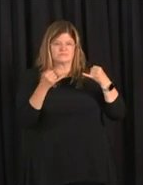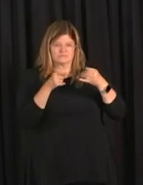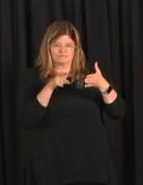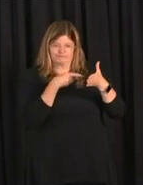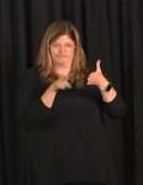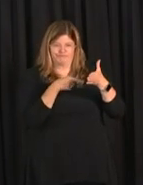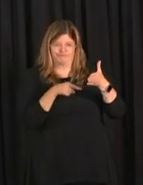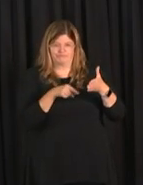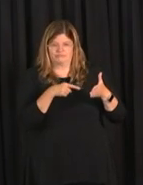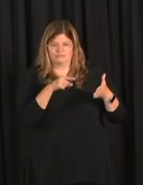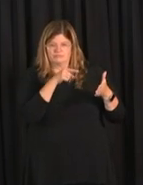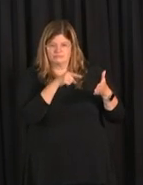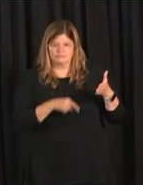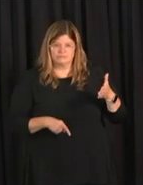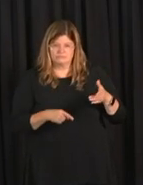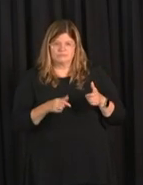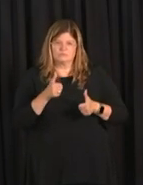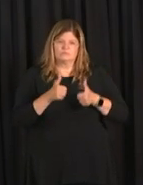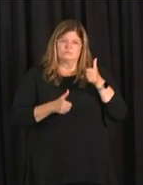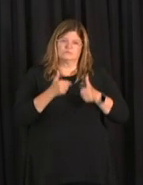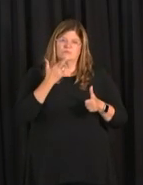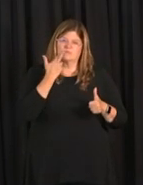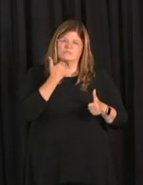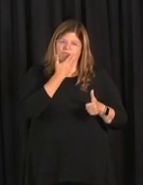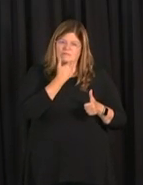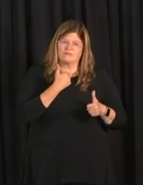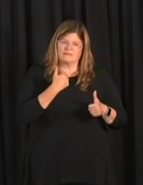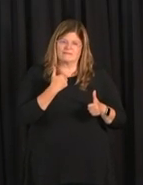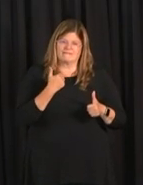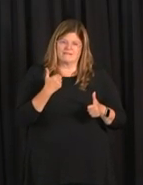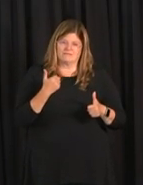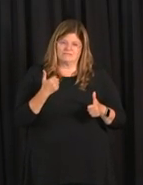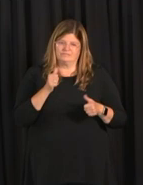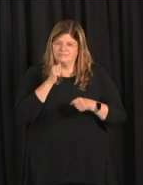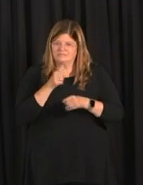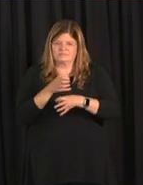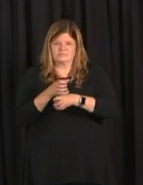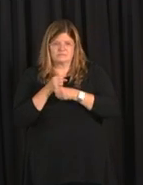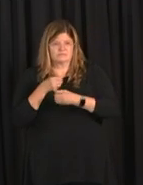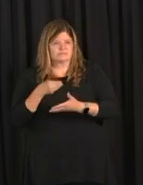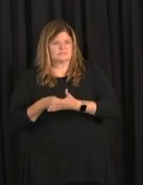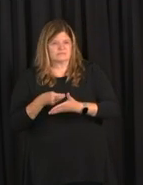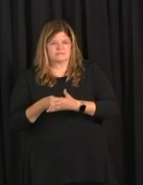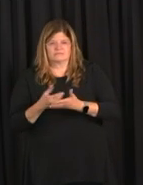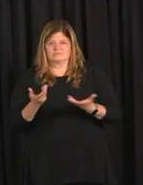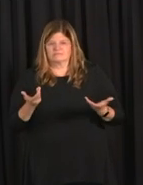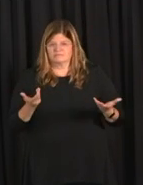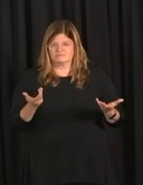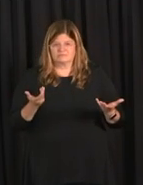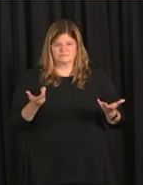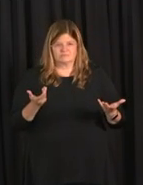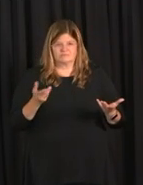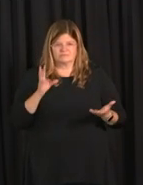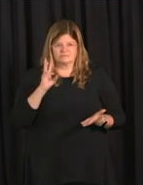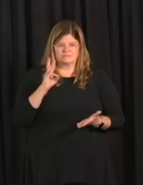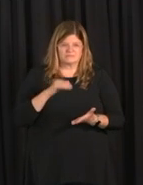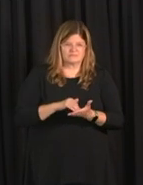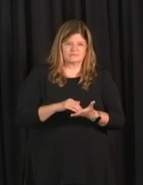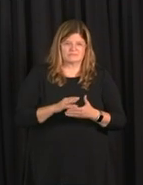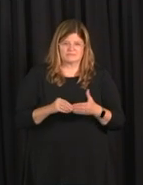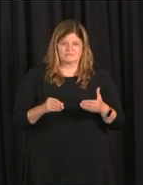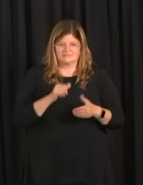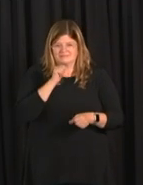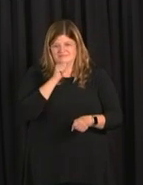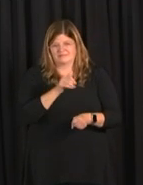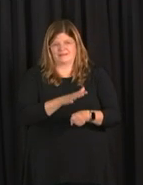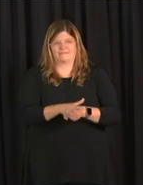saying that with what restaurant owners have already lost already, and what they're not getting in revenue, paying employees, that this is a one-time deal